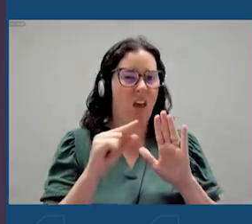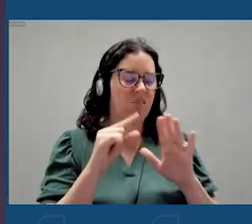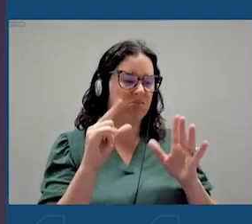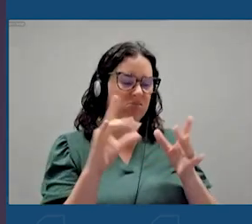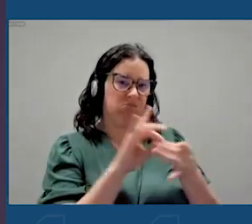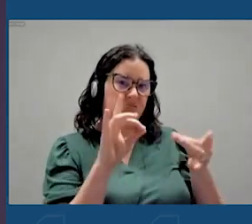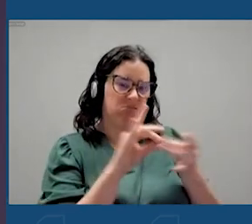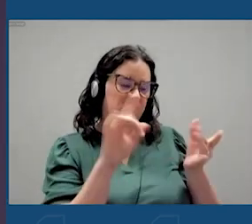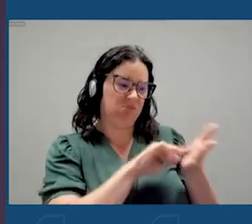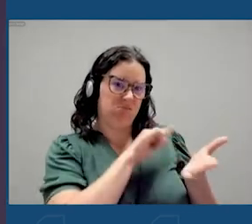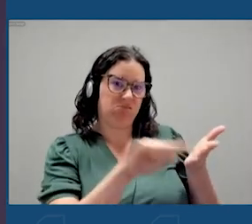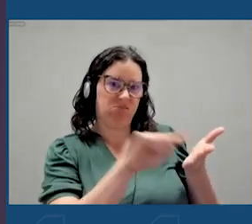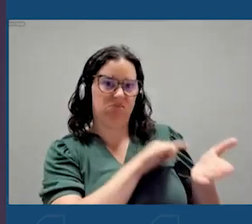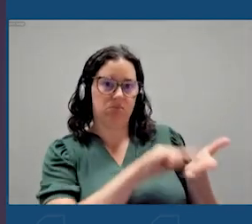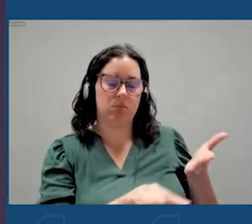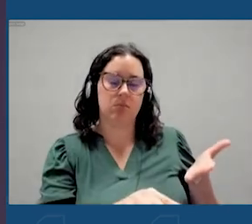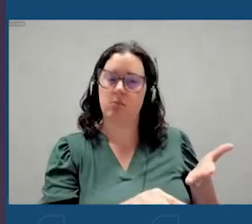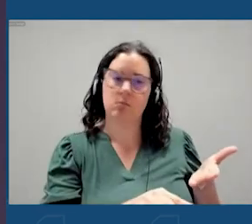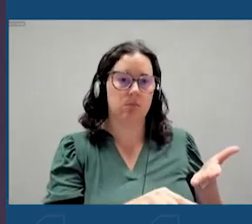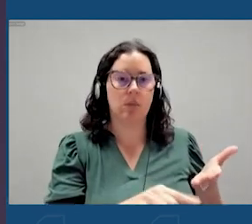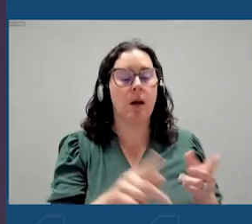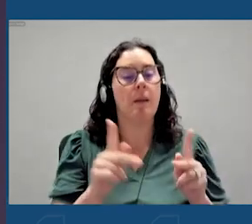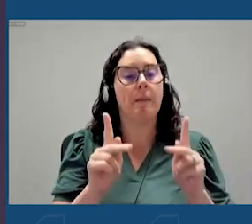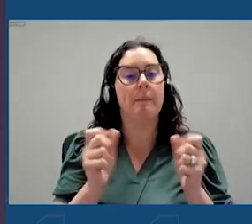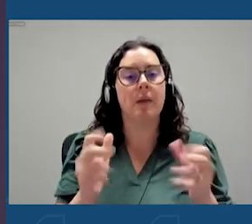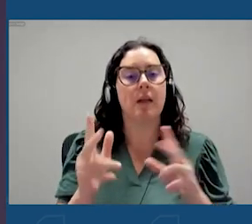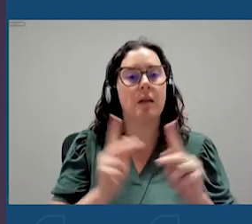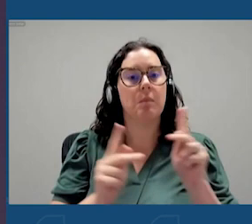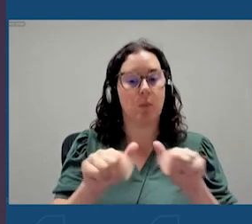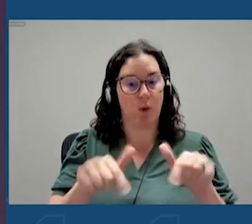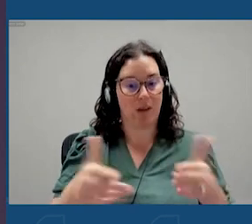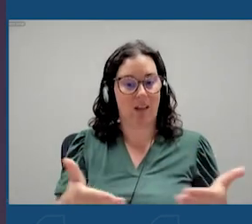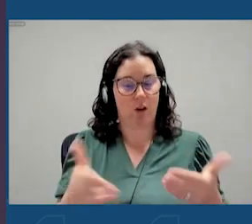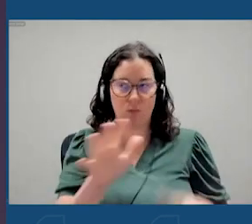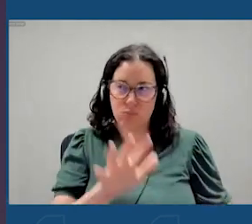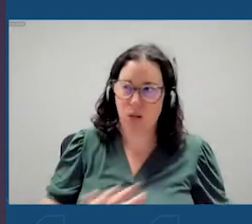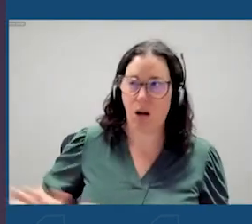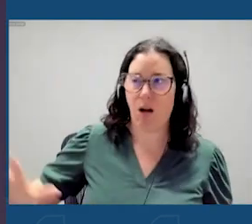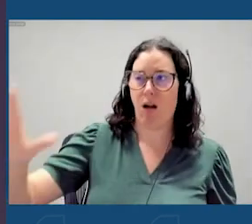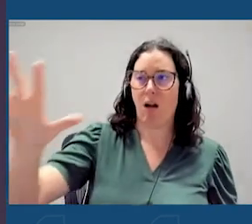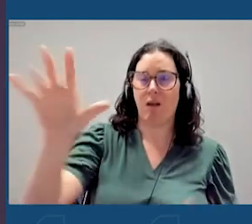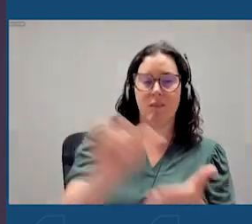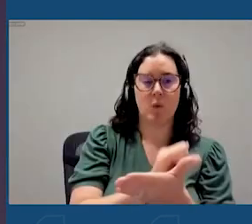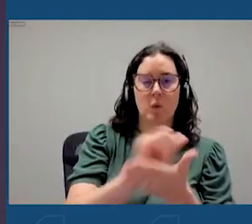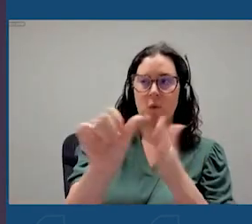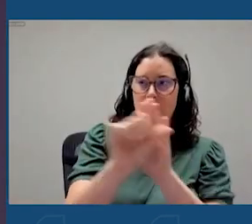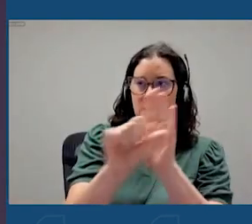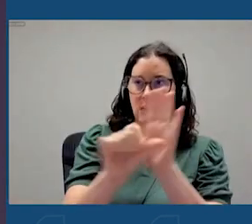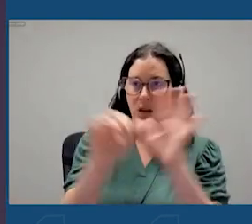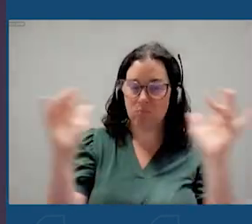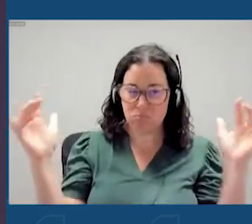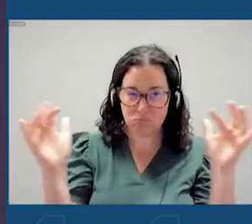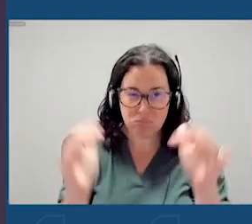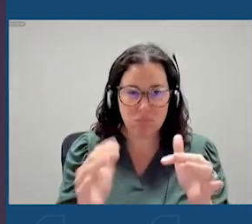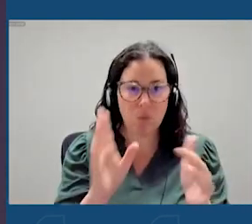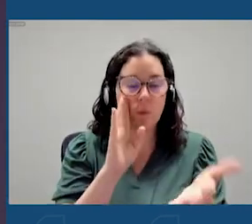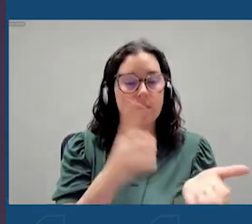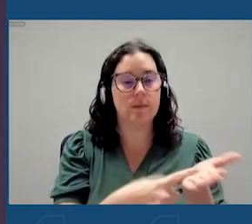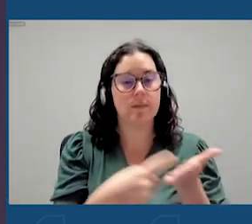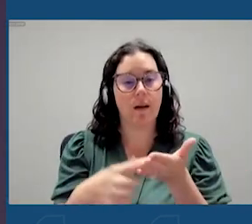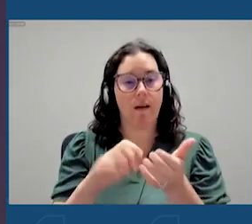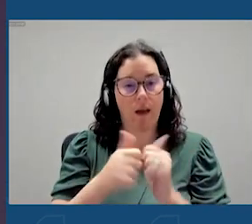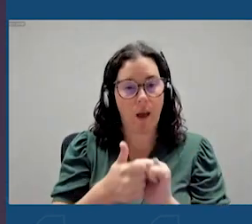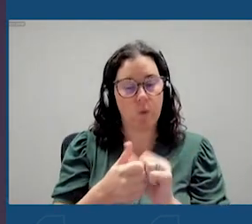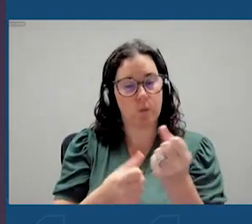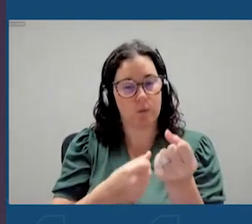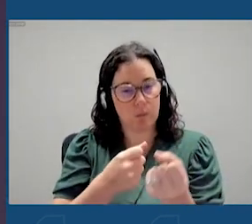room and across this state. We'll be talking about how we can help lift them up, help give them the resources that they need as well to